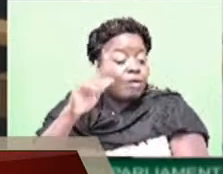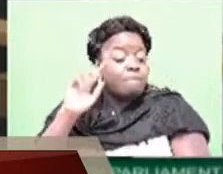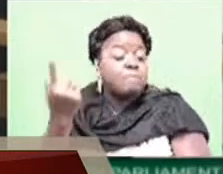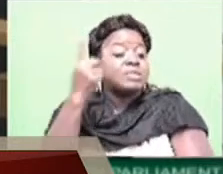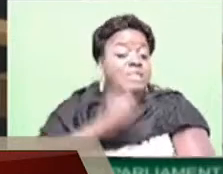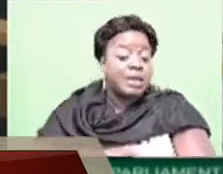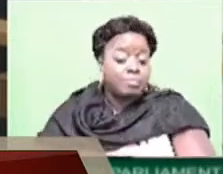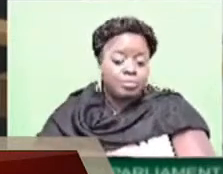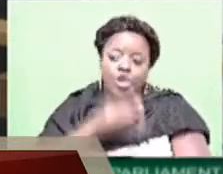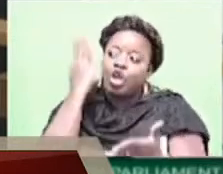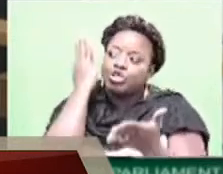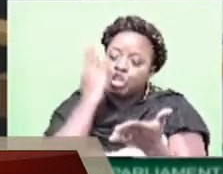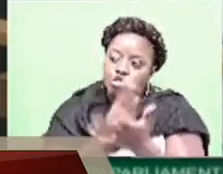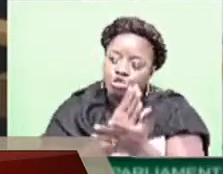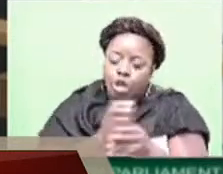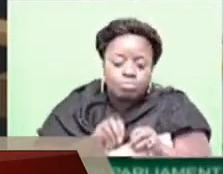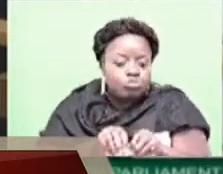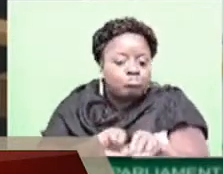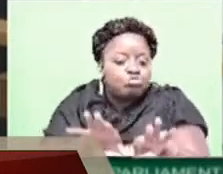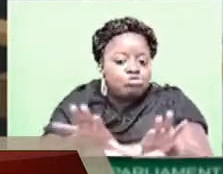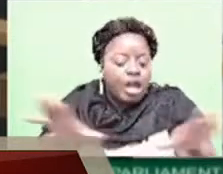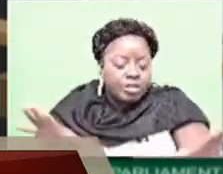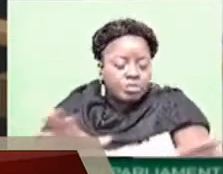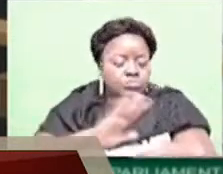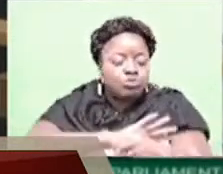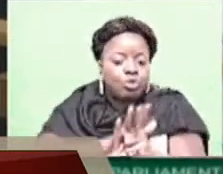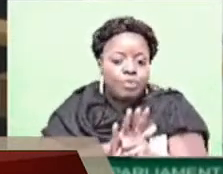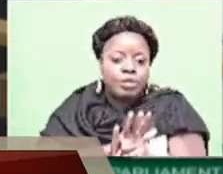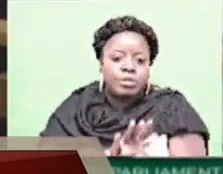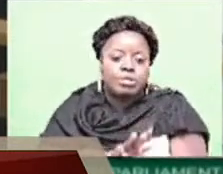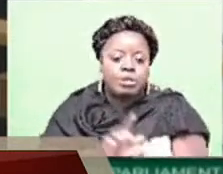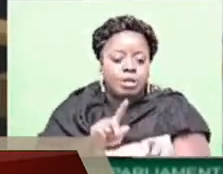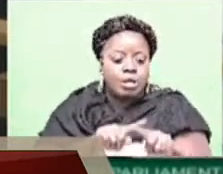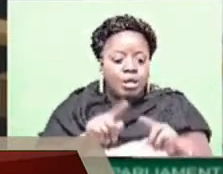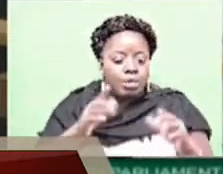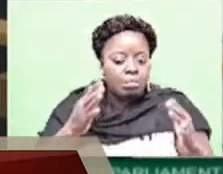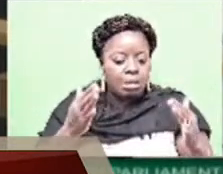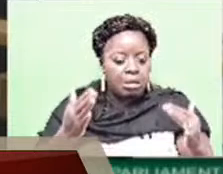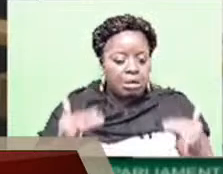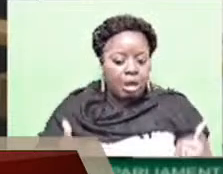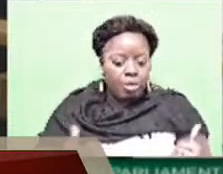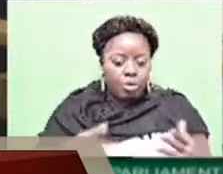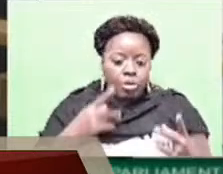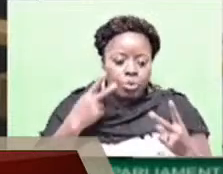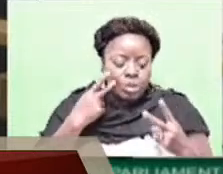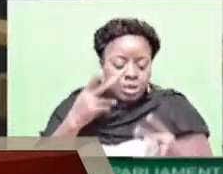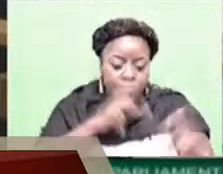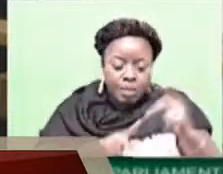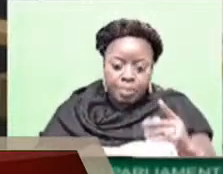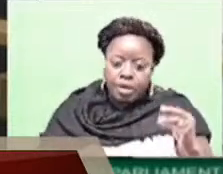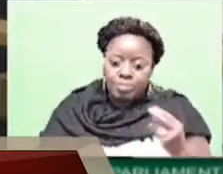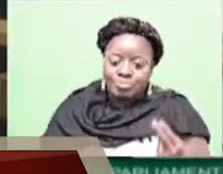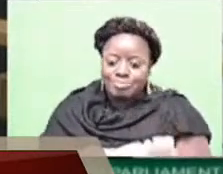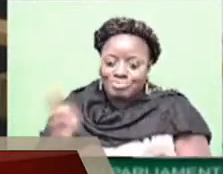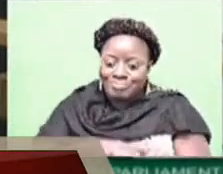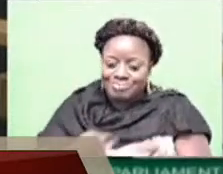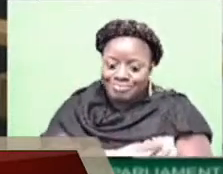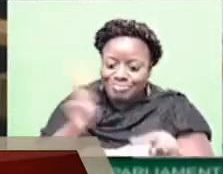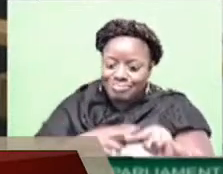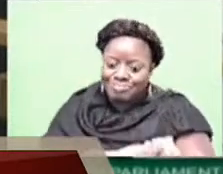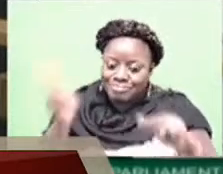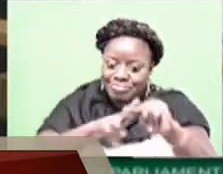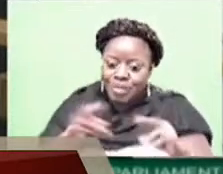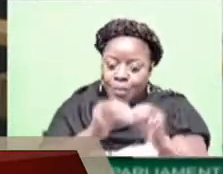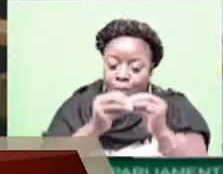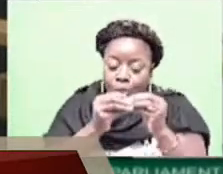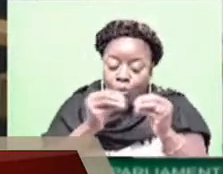the spread of the deadly virus. But recently we have seen that the cases have exploded. And Madam President, that is something that